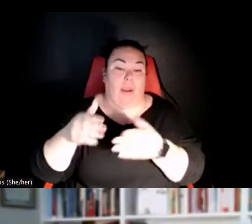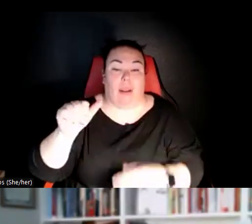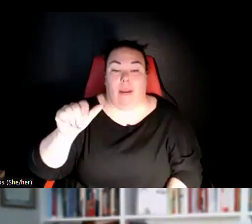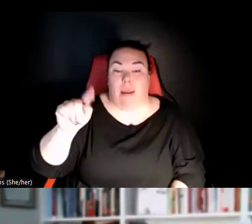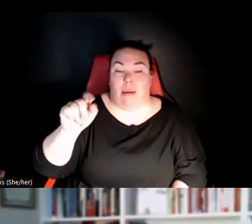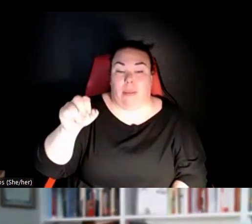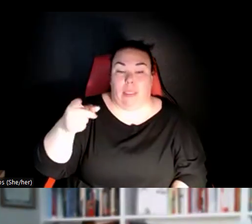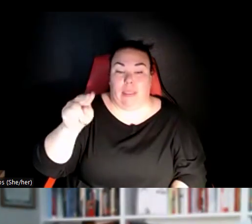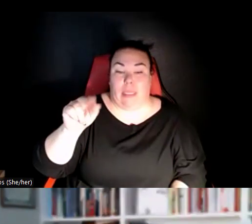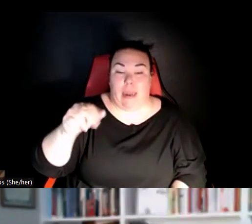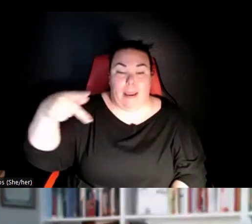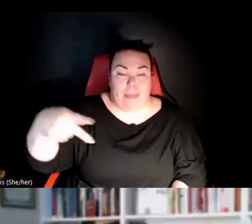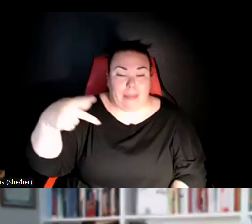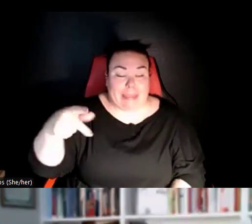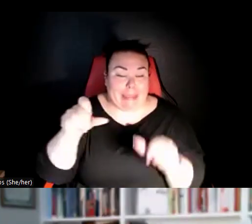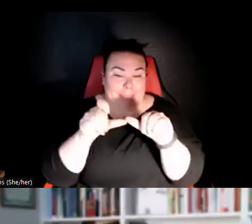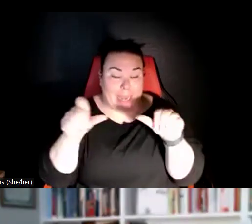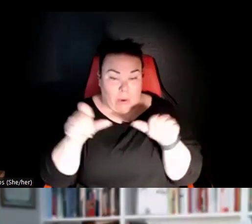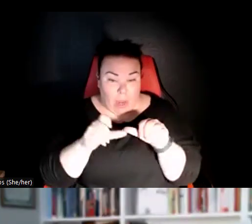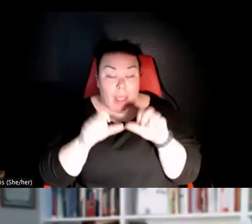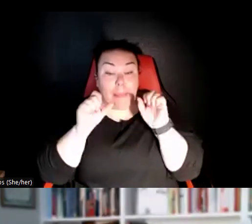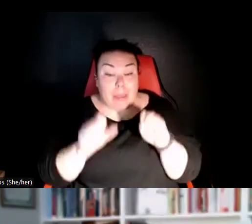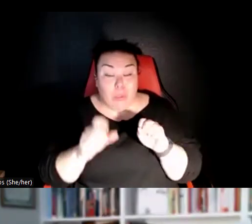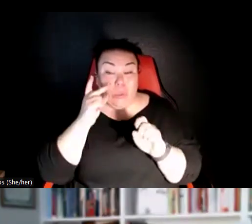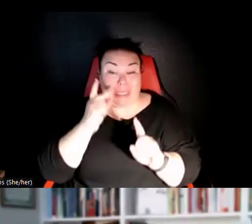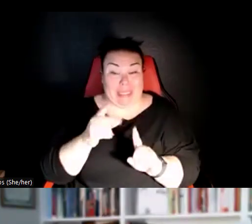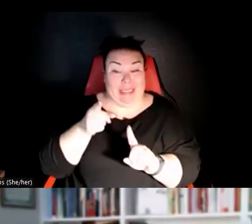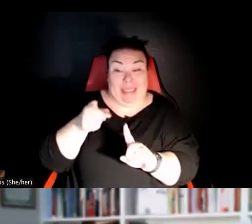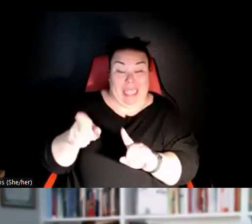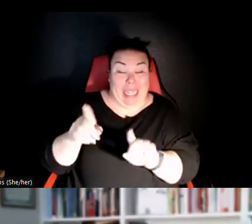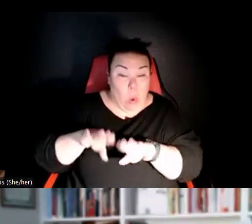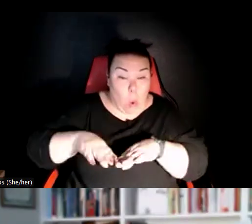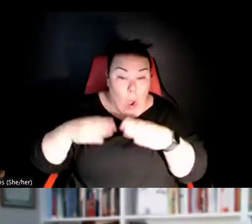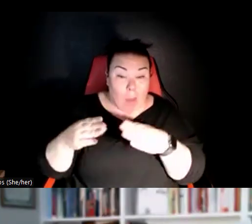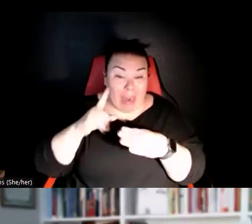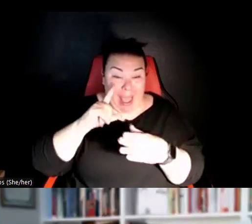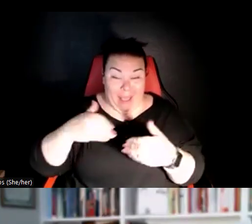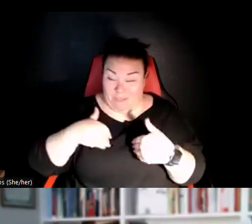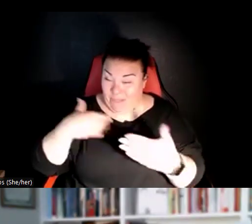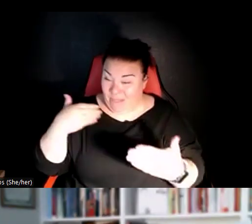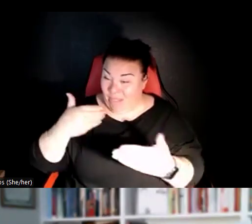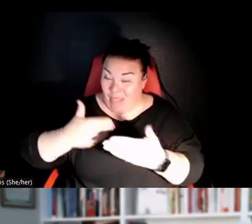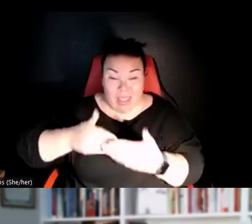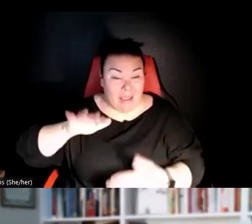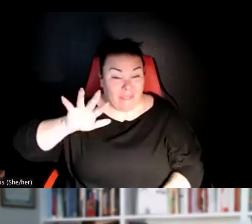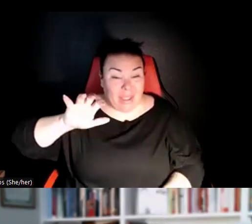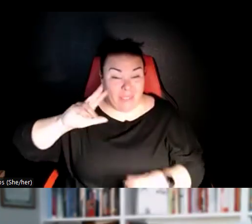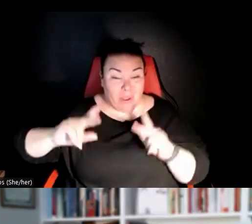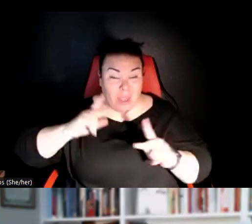area. To see that open and to see close to 500 people who came through